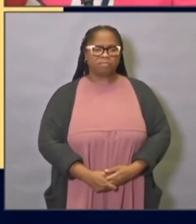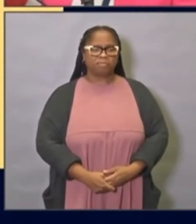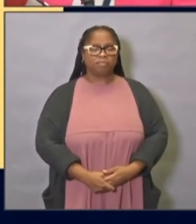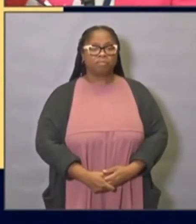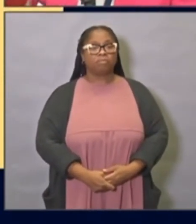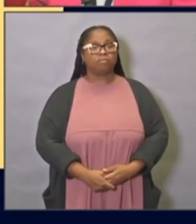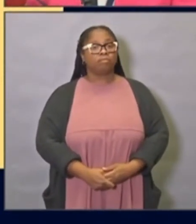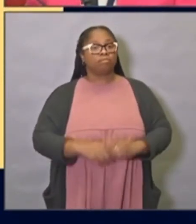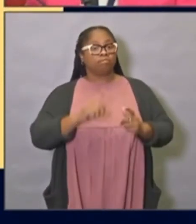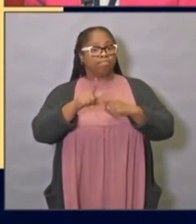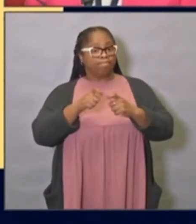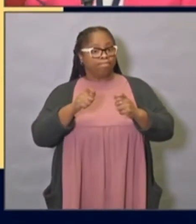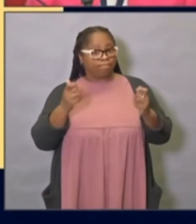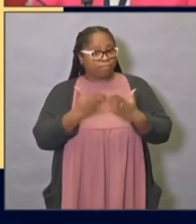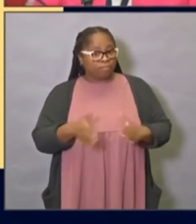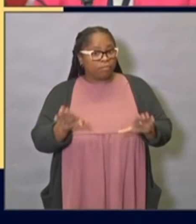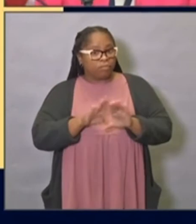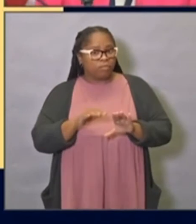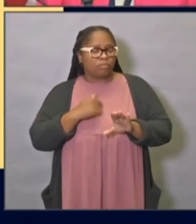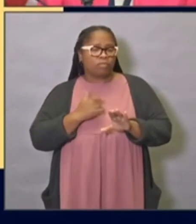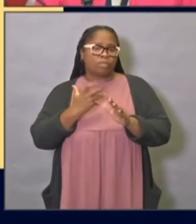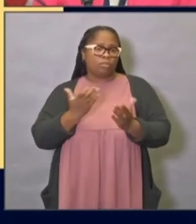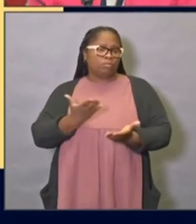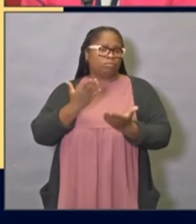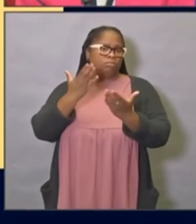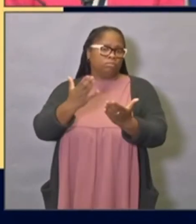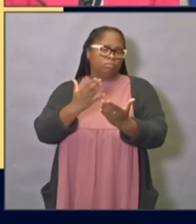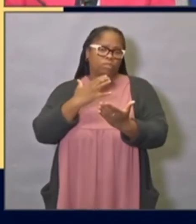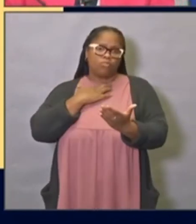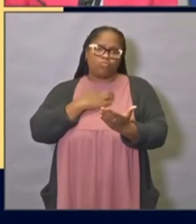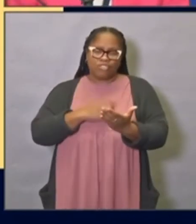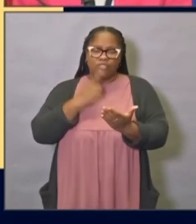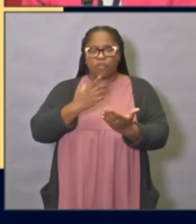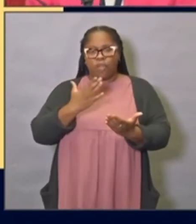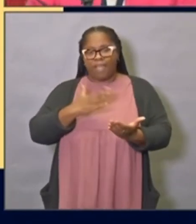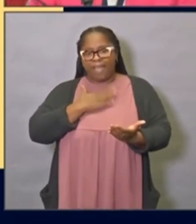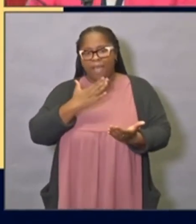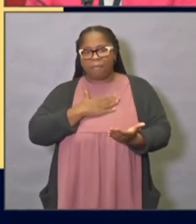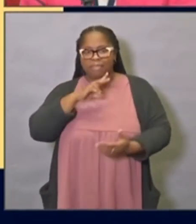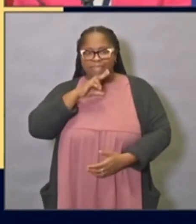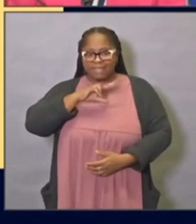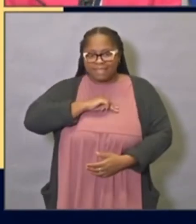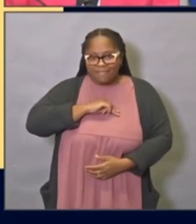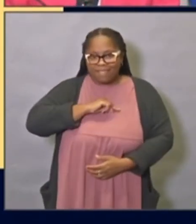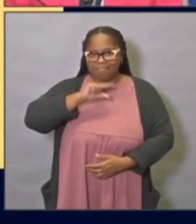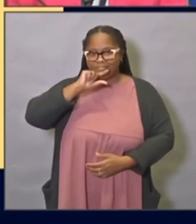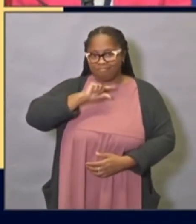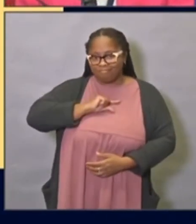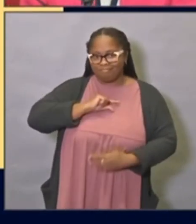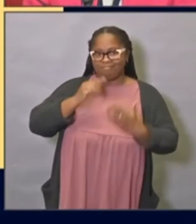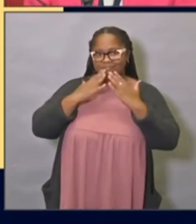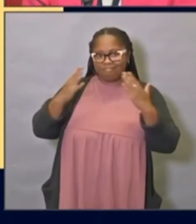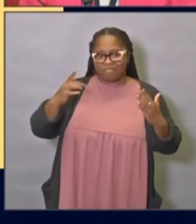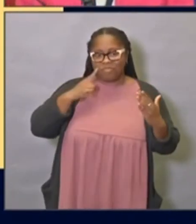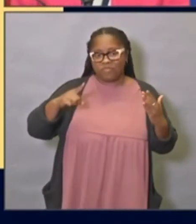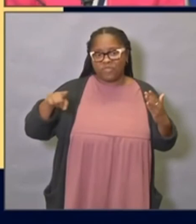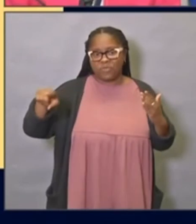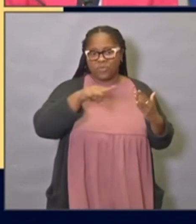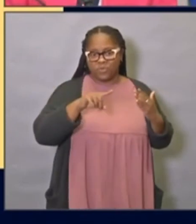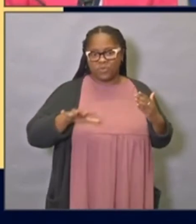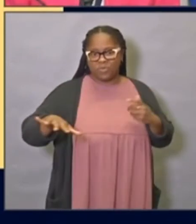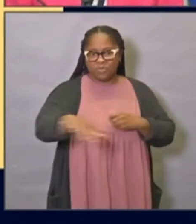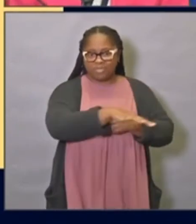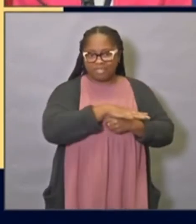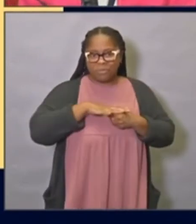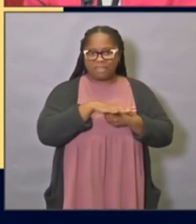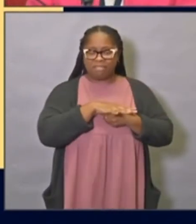In closing, I do want to extend my warmest wishes for a happy Thanksgiving to everyone across the county. The year has been